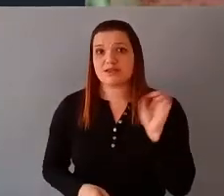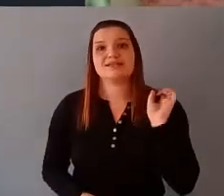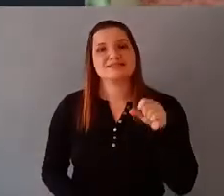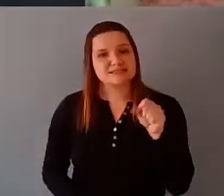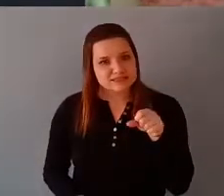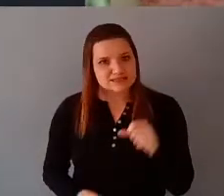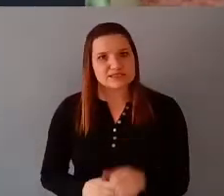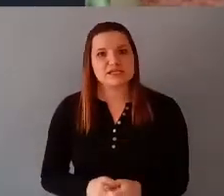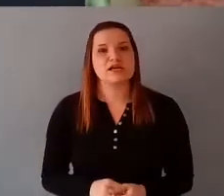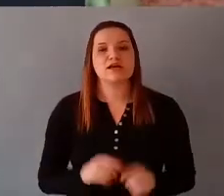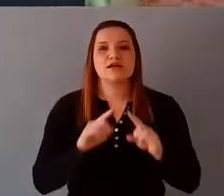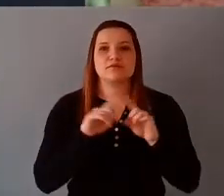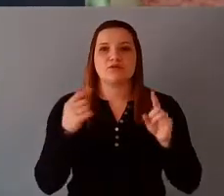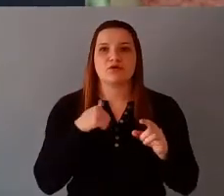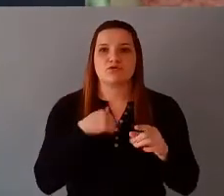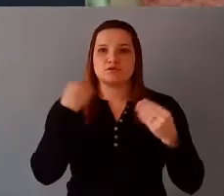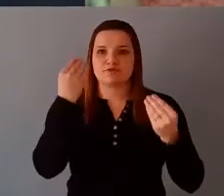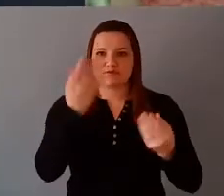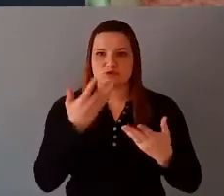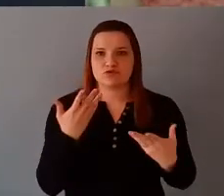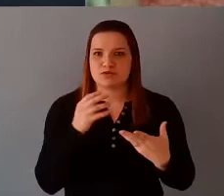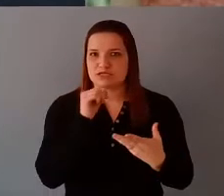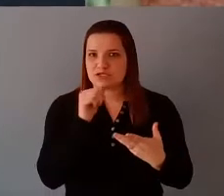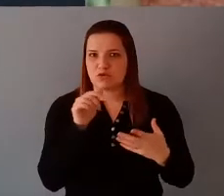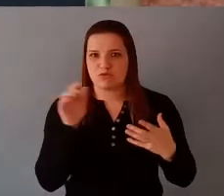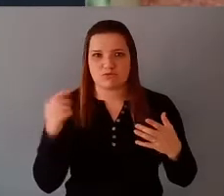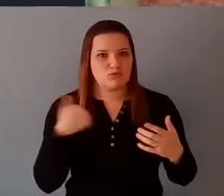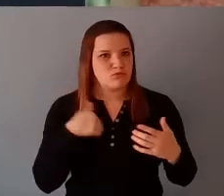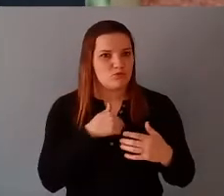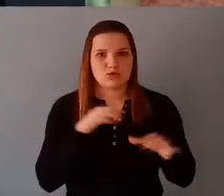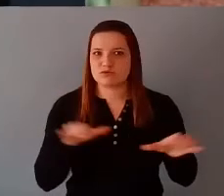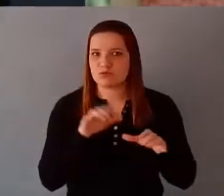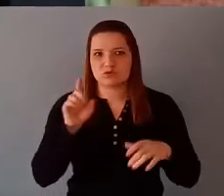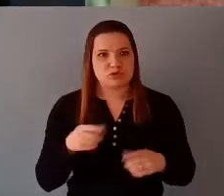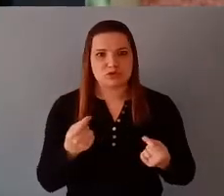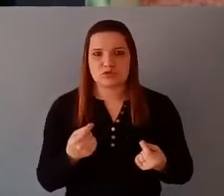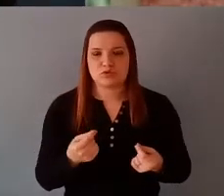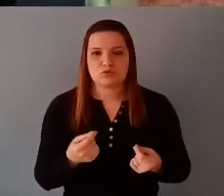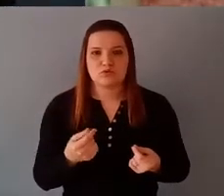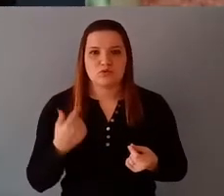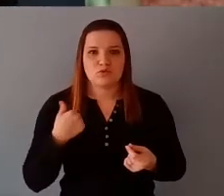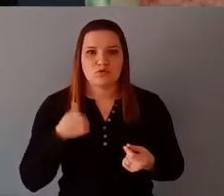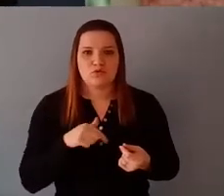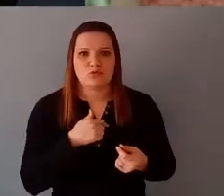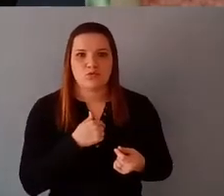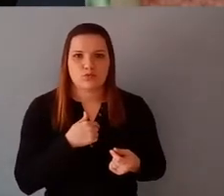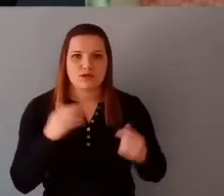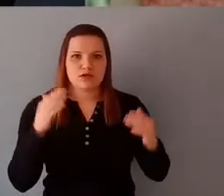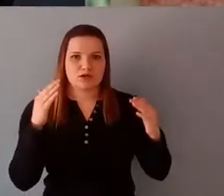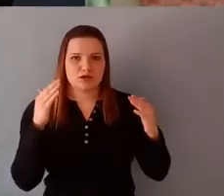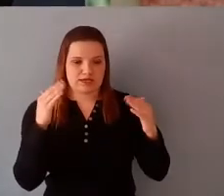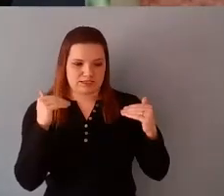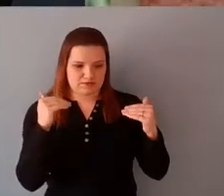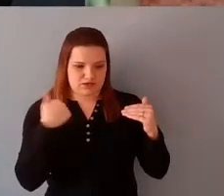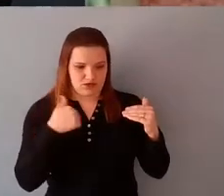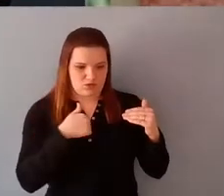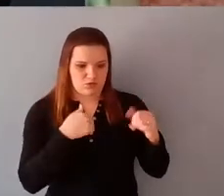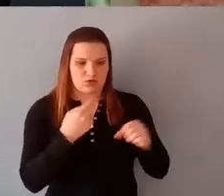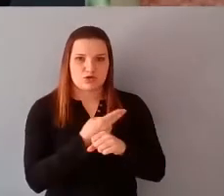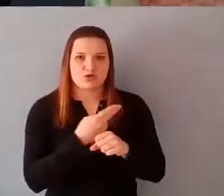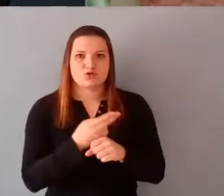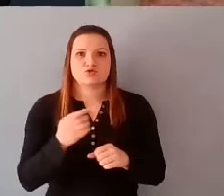but we've been instructed that's not what we're supposed to do. So we're expected that we are going to use